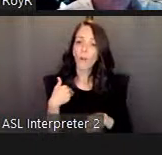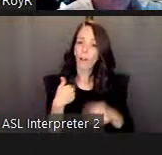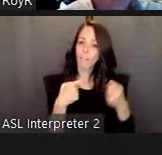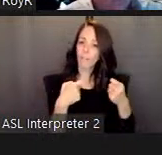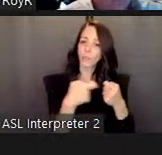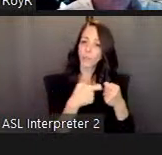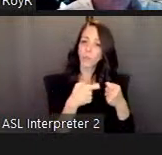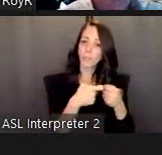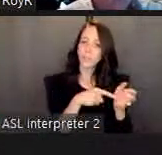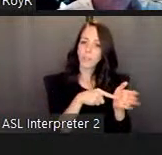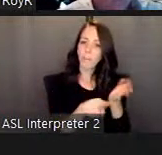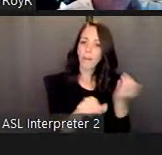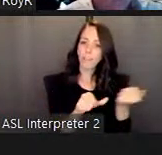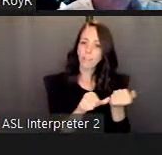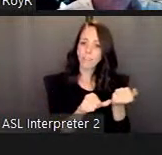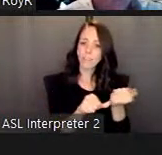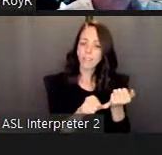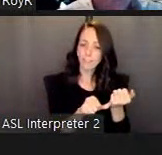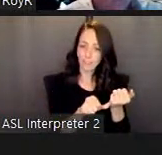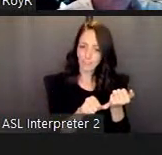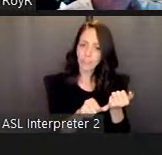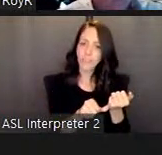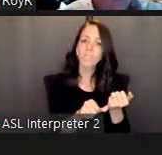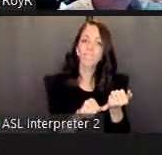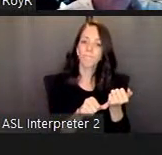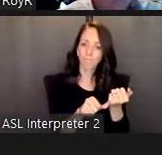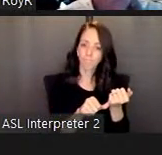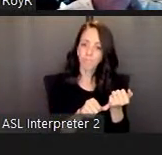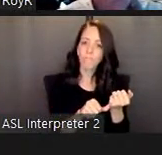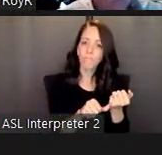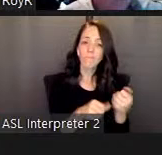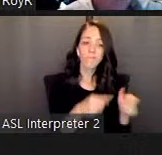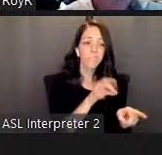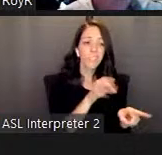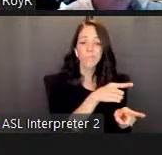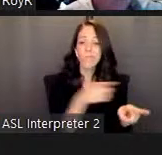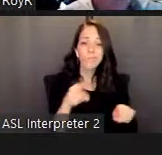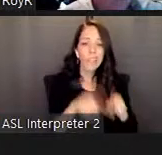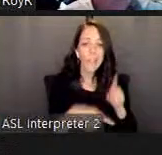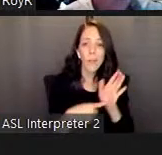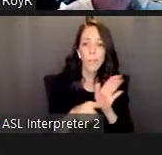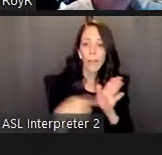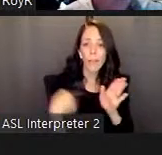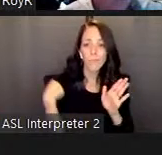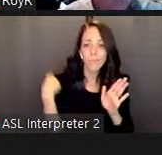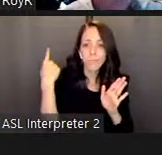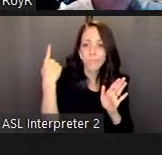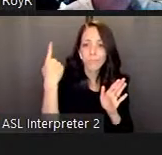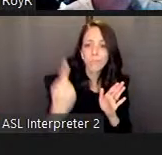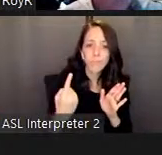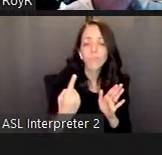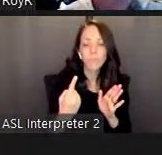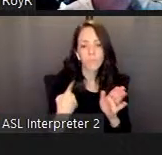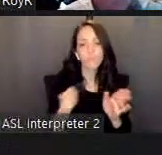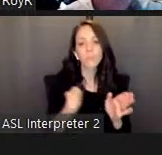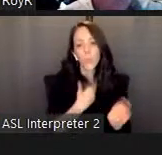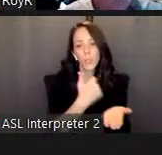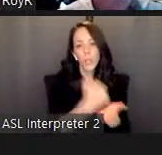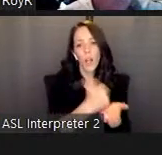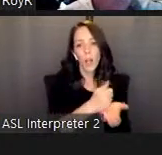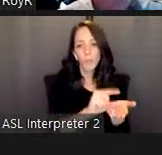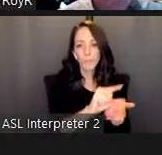water, sewer, and stormwater accounts for people who have become far behind on their bills. Next slide,